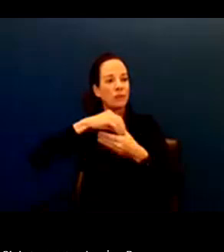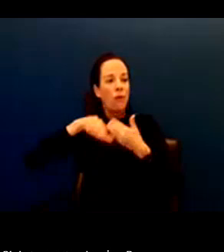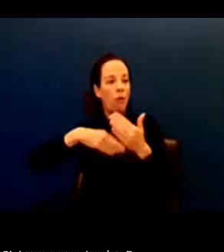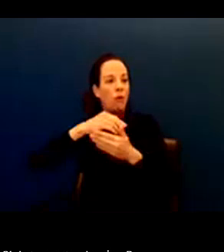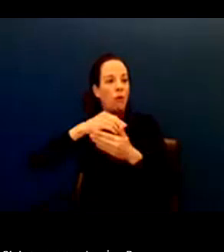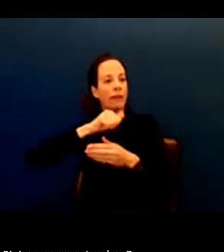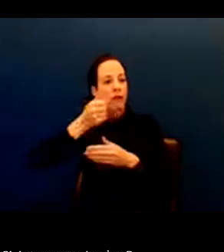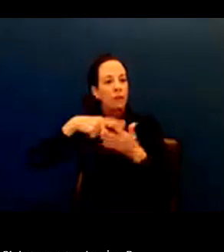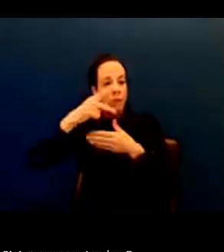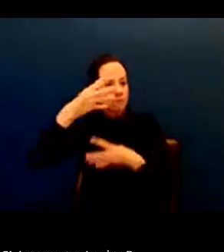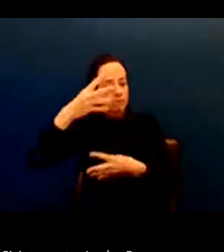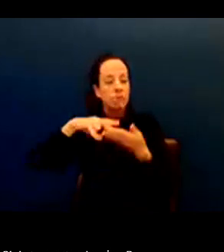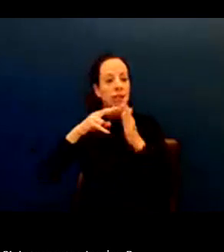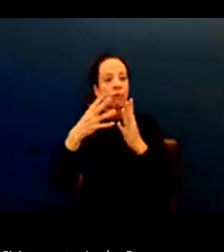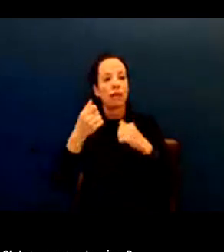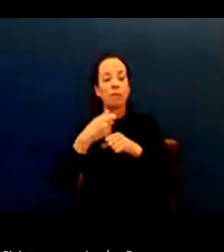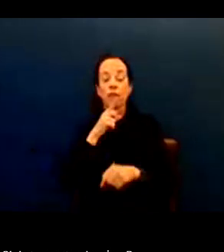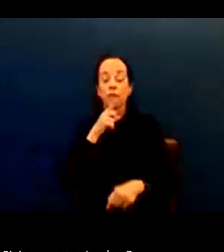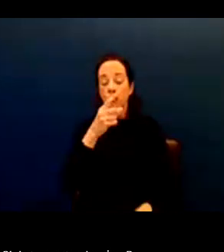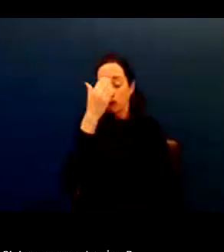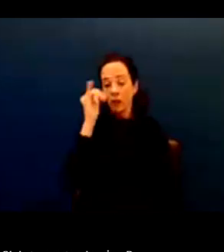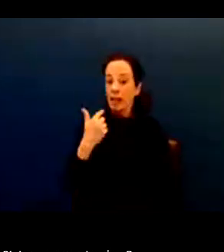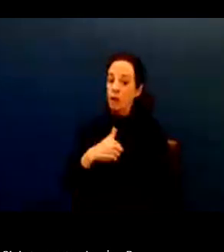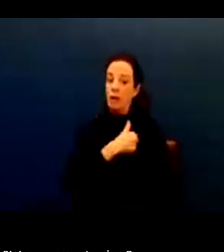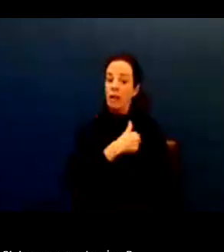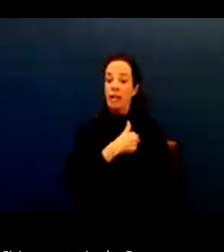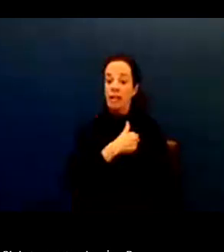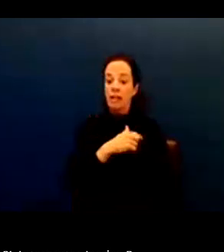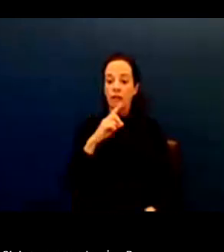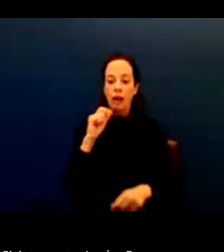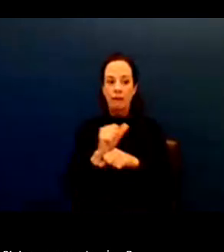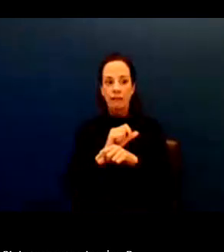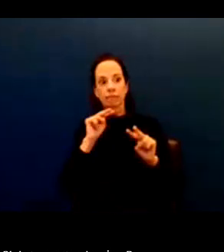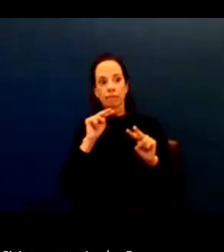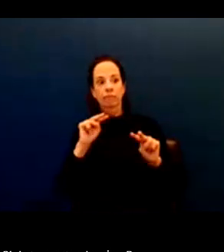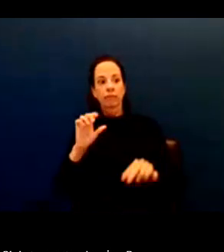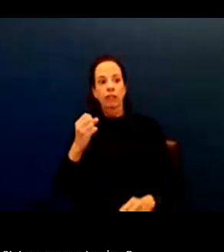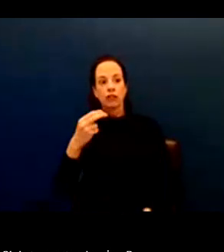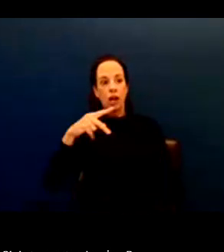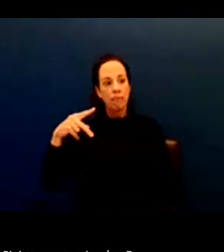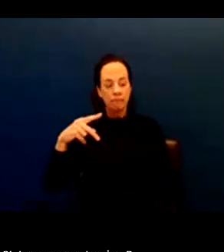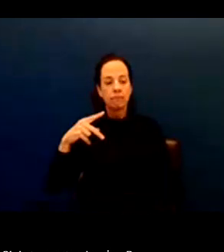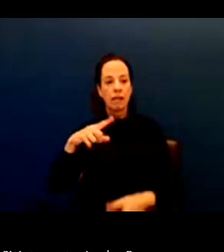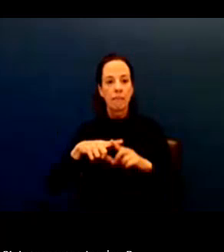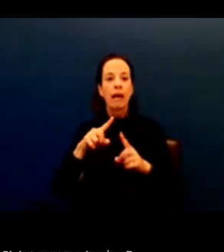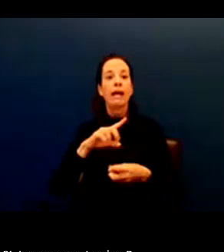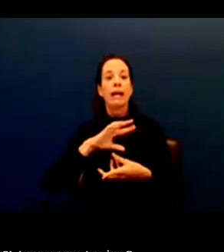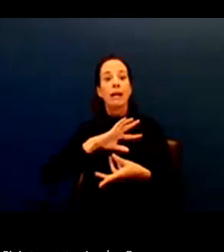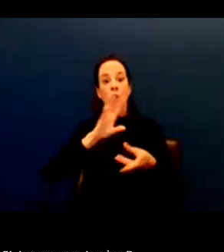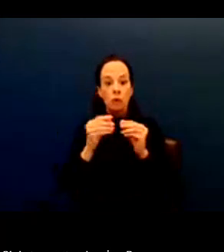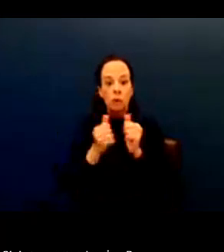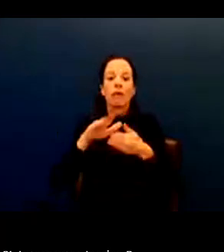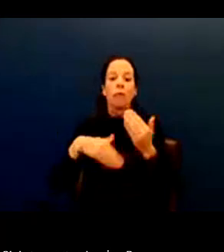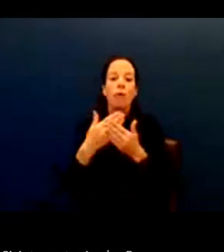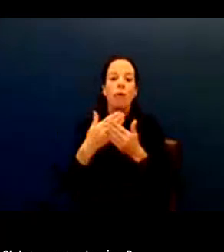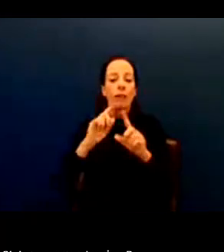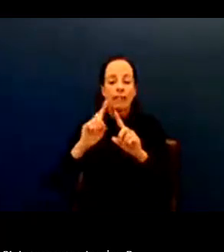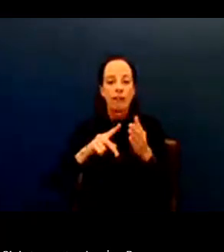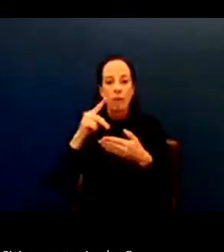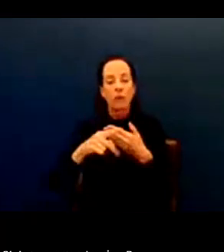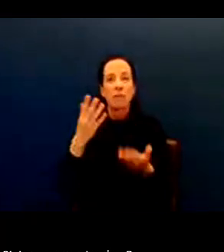I wanted to make sure that you're aware that we are absolutely keeping an eye on shop capacity. But in total, with all the different programs, we probably will hit about